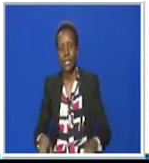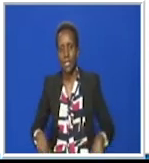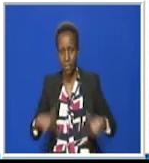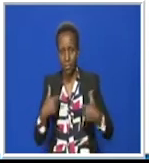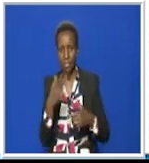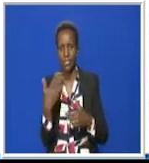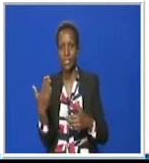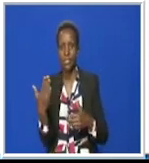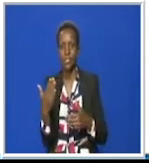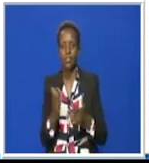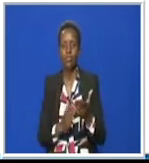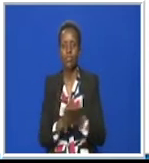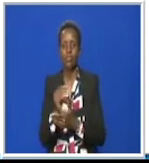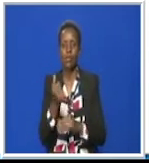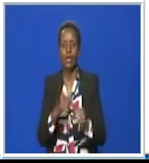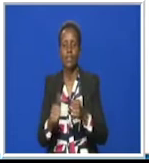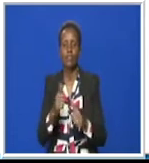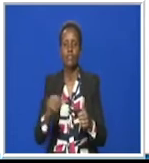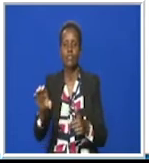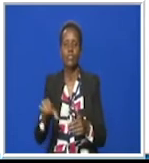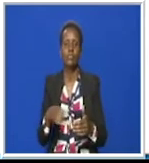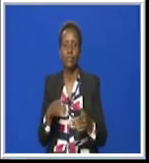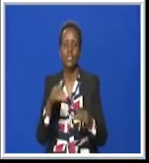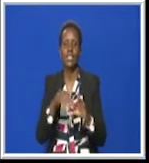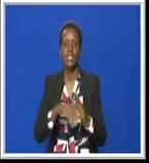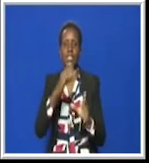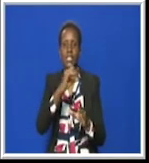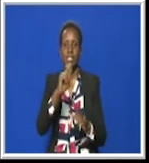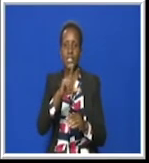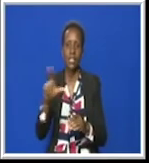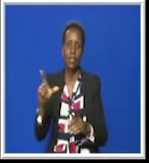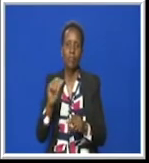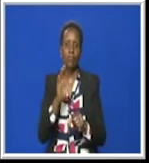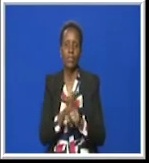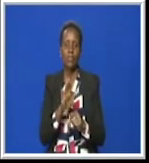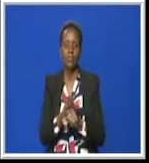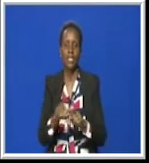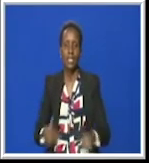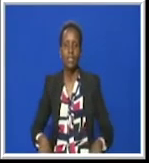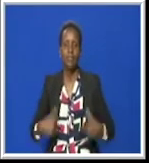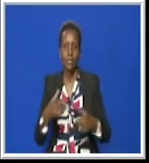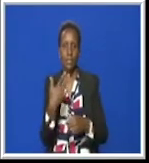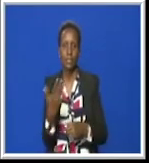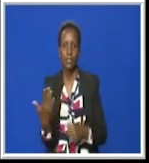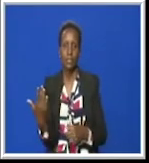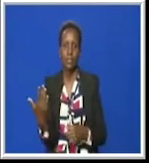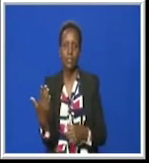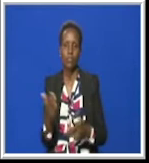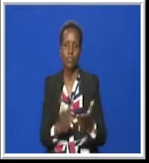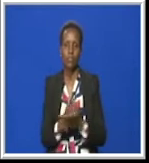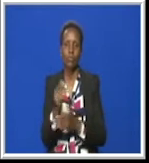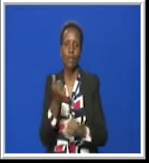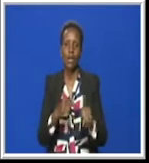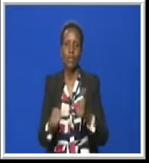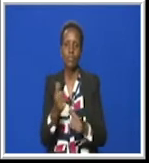active transport. So they are taken up in the cells of many living organisms by active